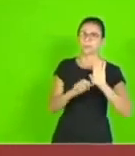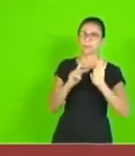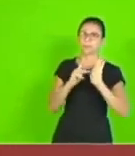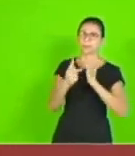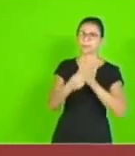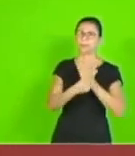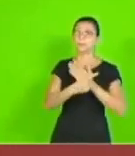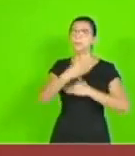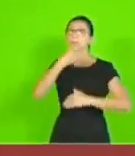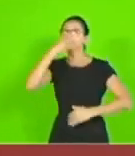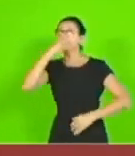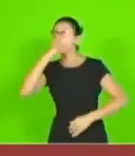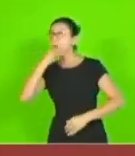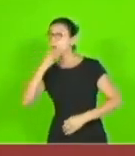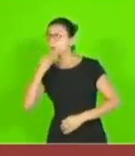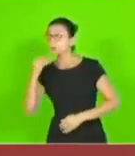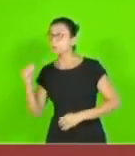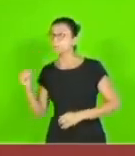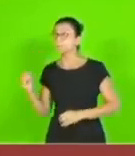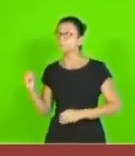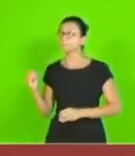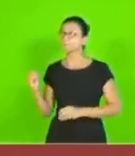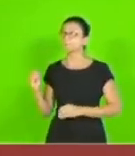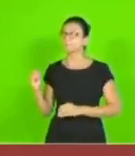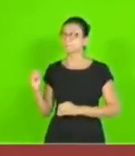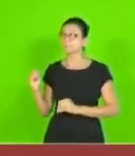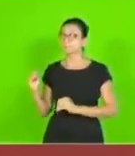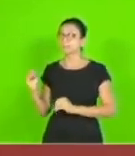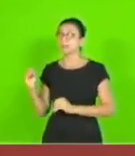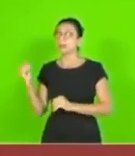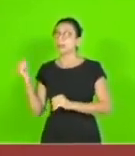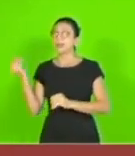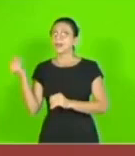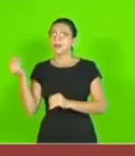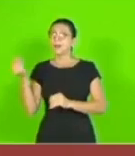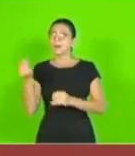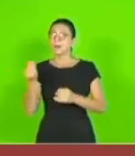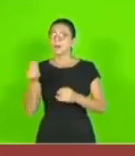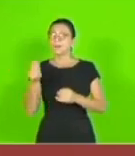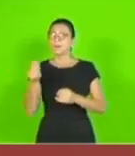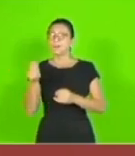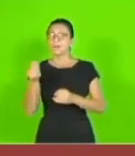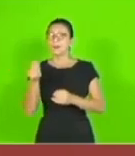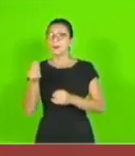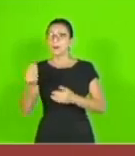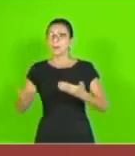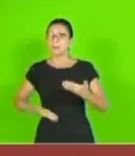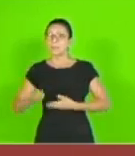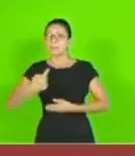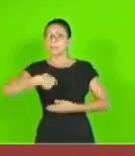He invited people to the wedding of his son.